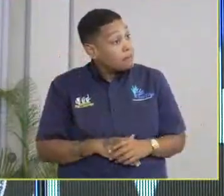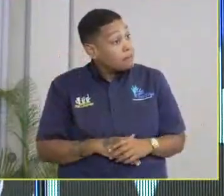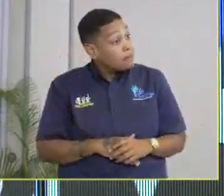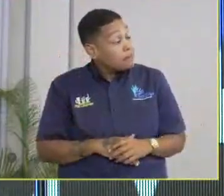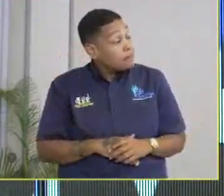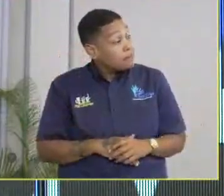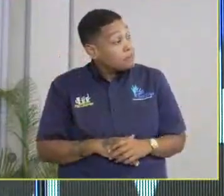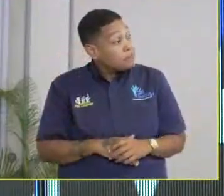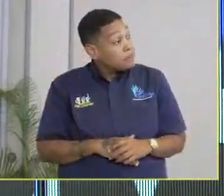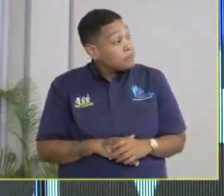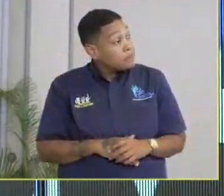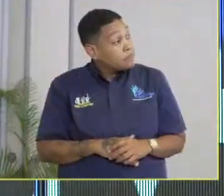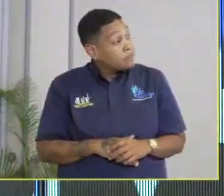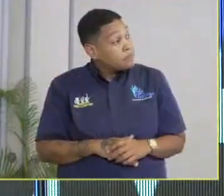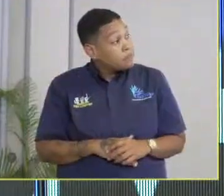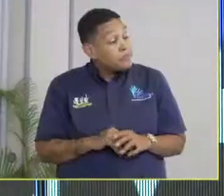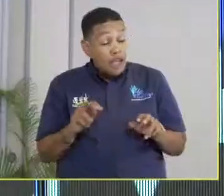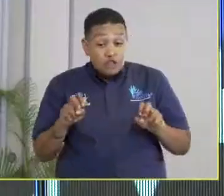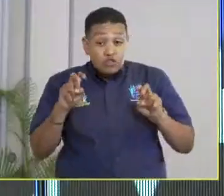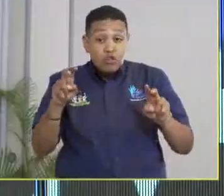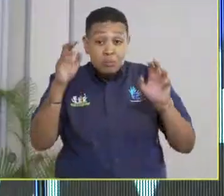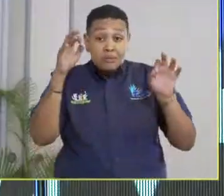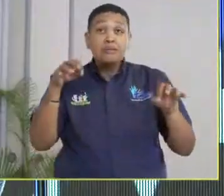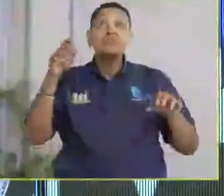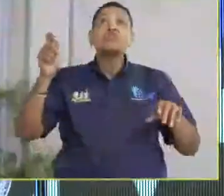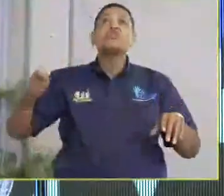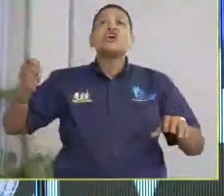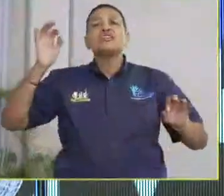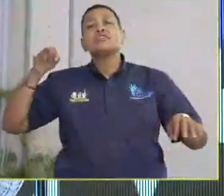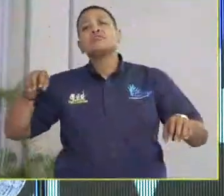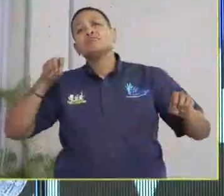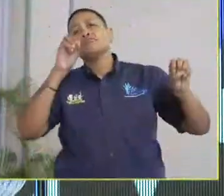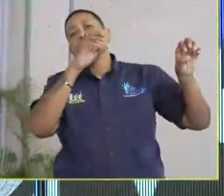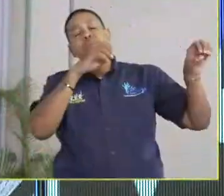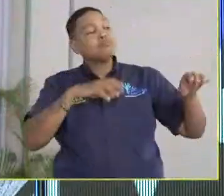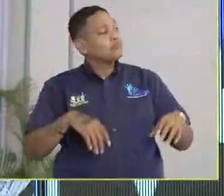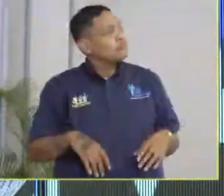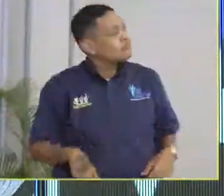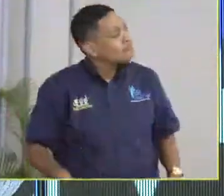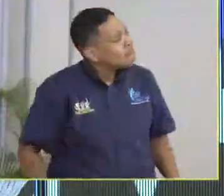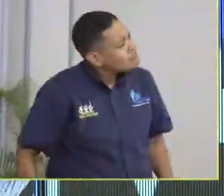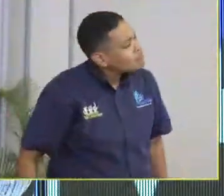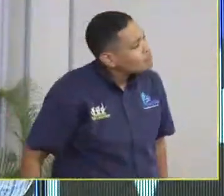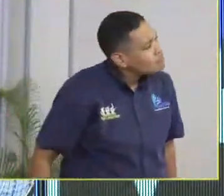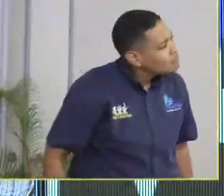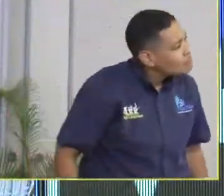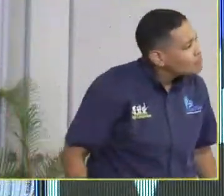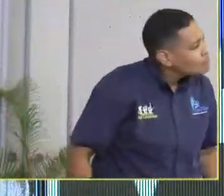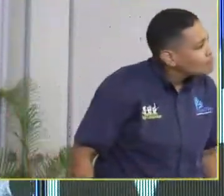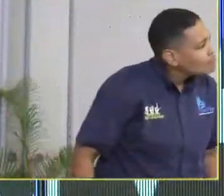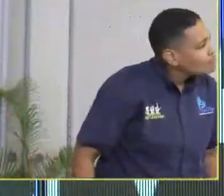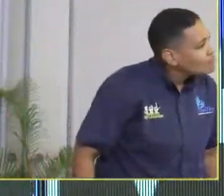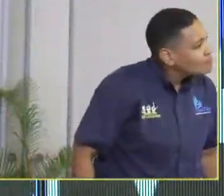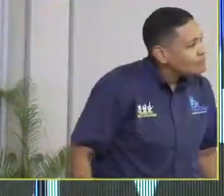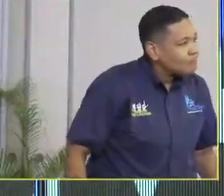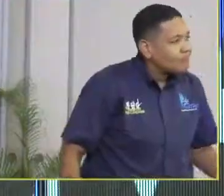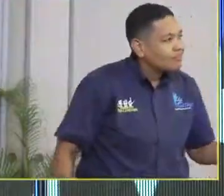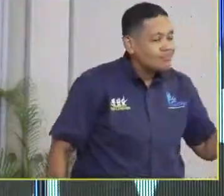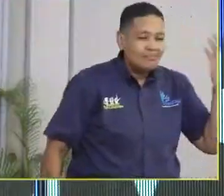They jumped into it, and when they produced their first batch, they said, oh my goodness, 200, and